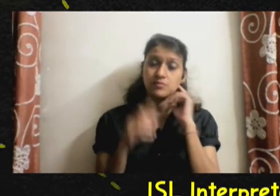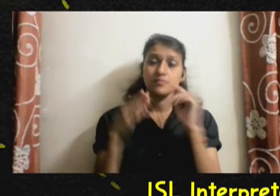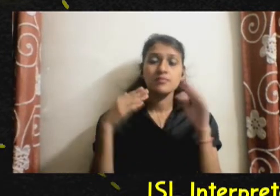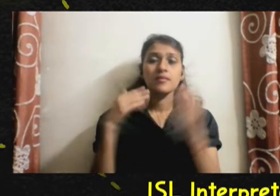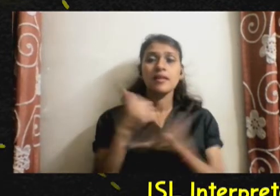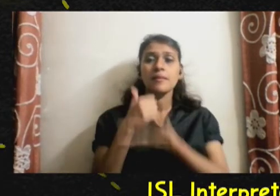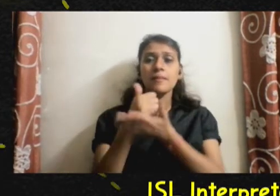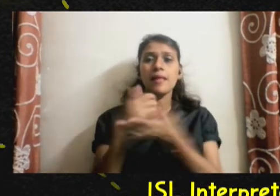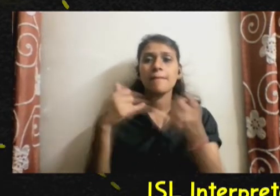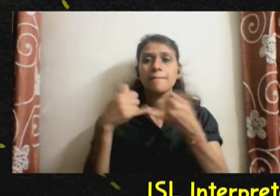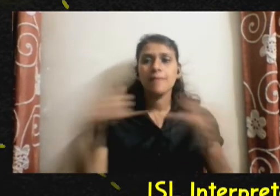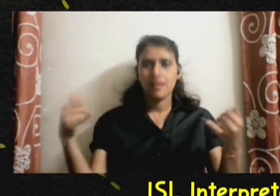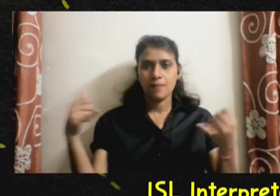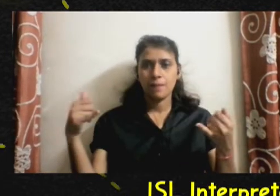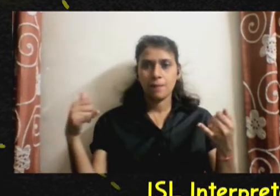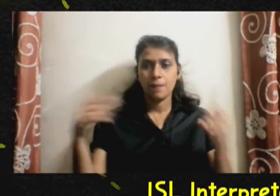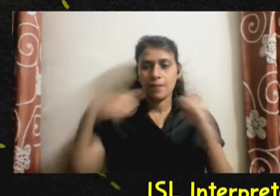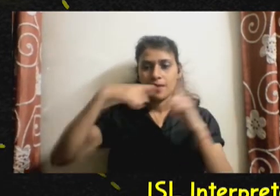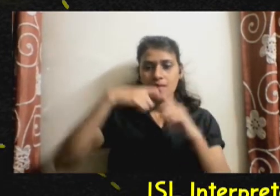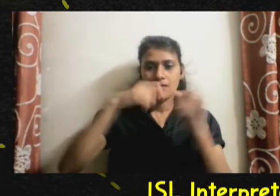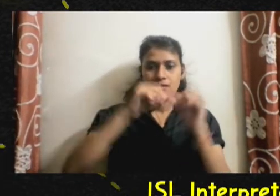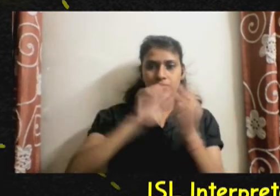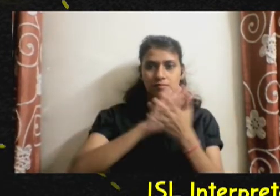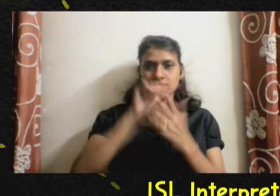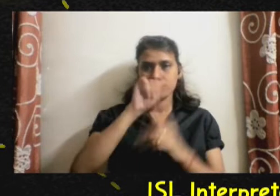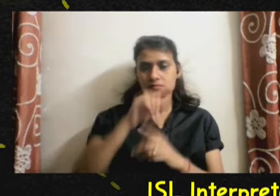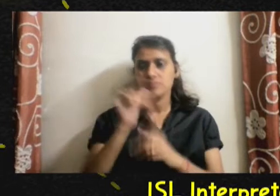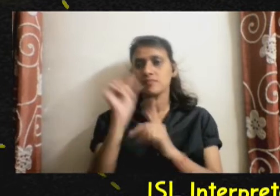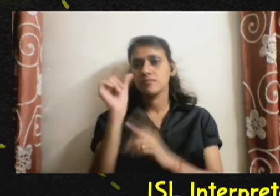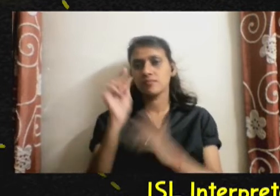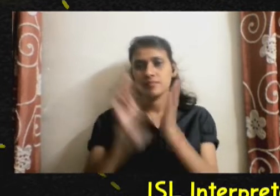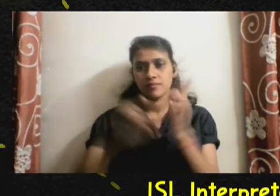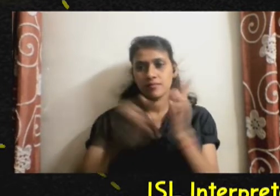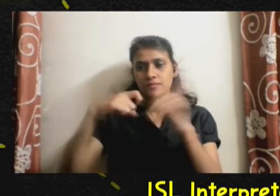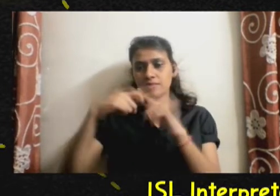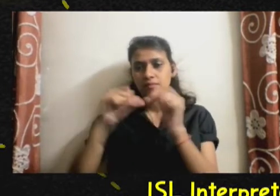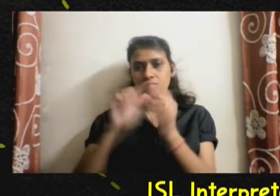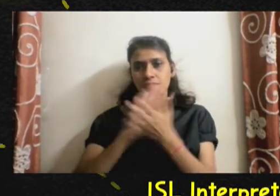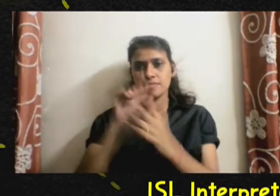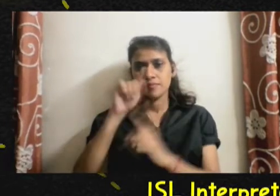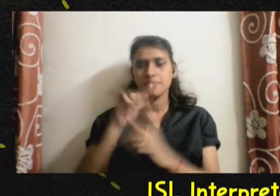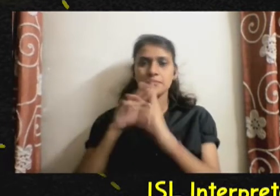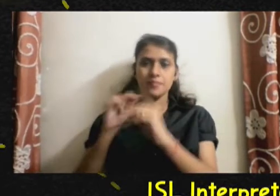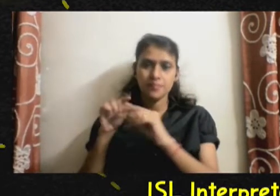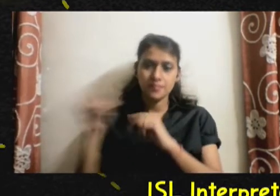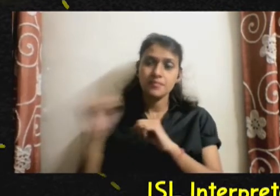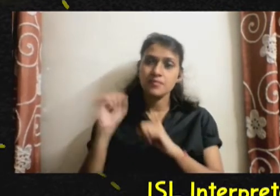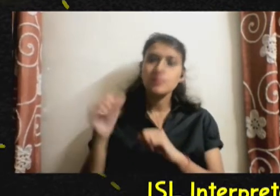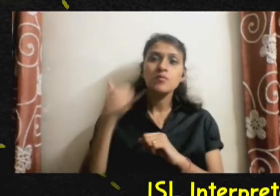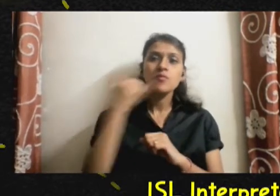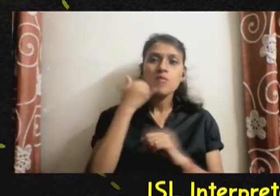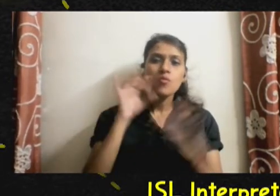wanted to position it as an info line. So actually in the early years, it was very challenging. This idea of a mobile phone based info